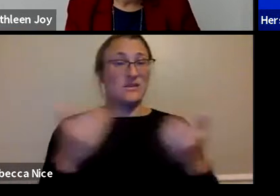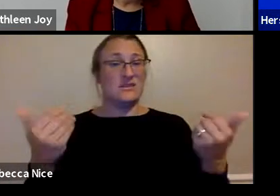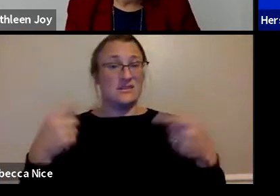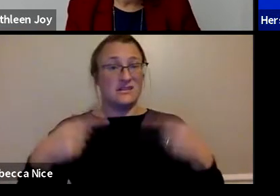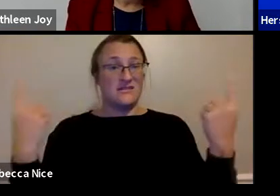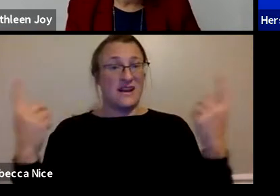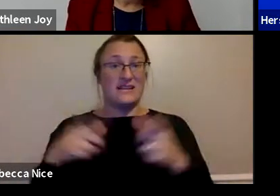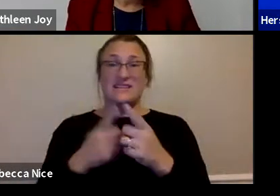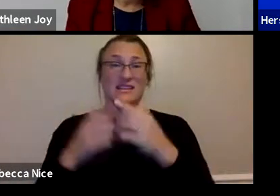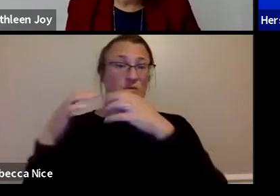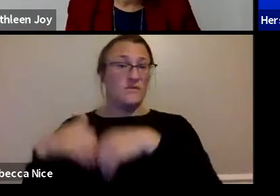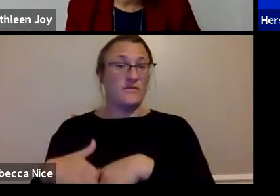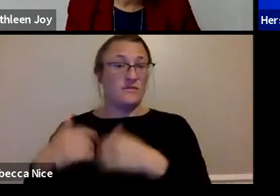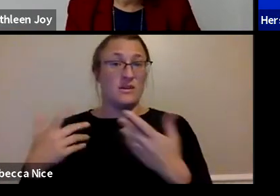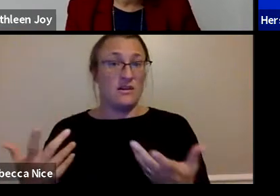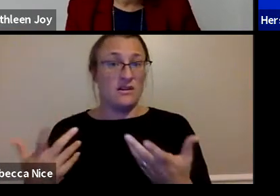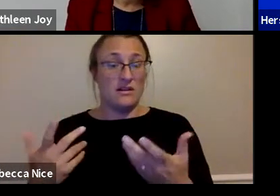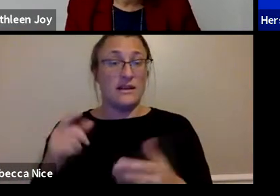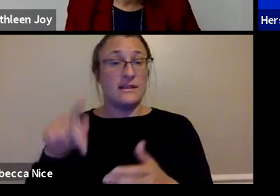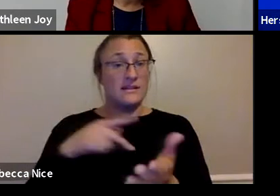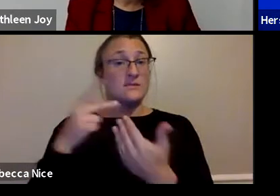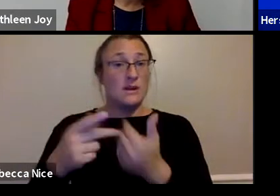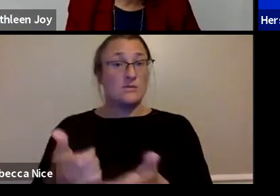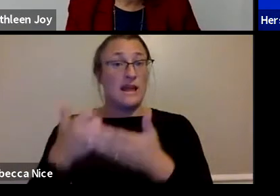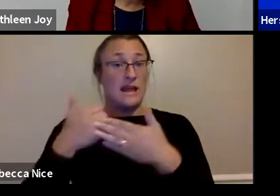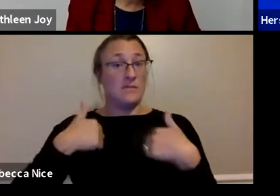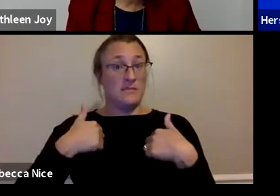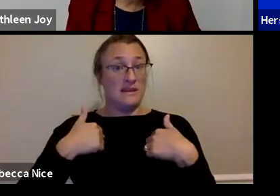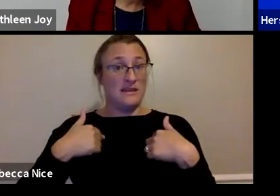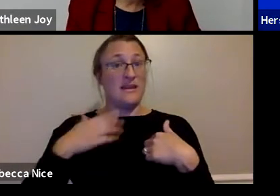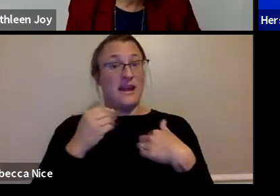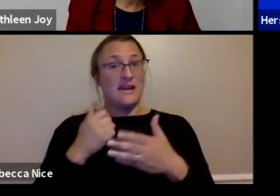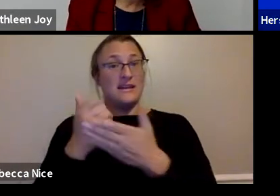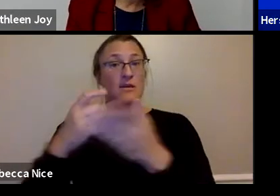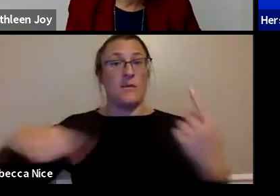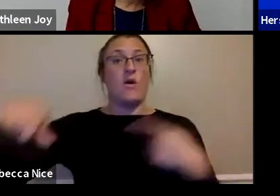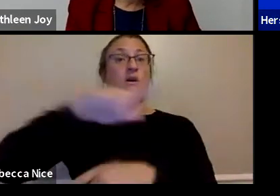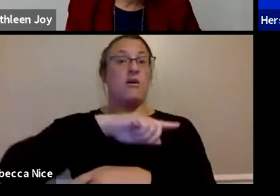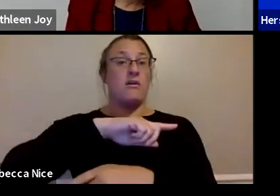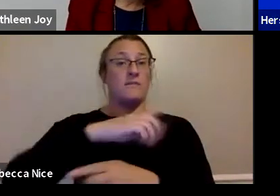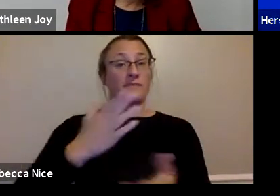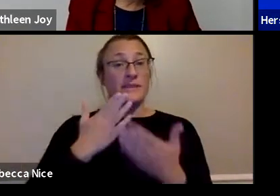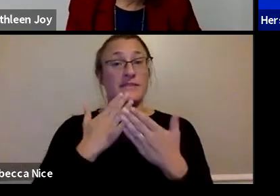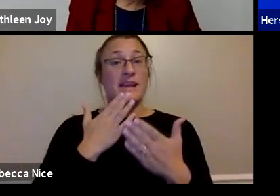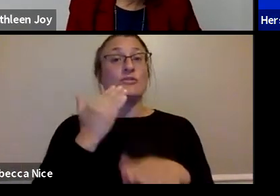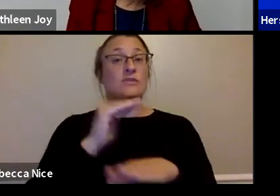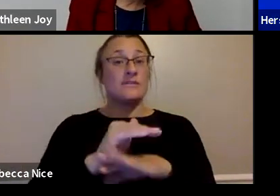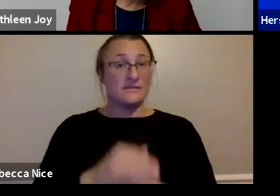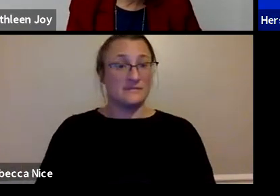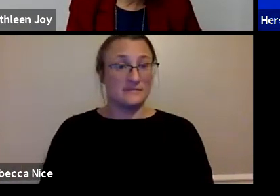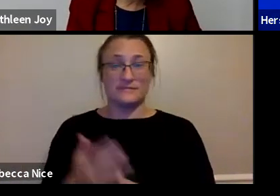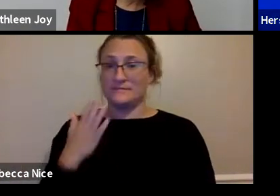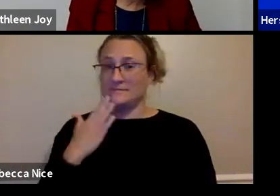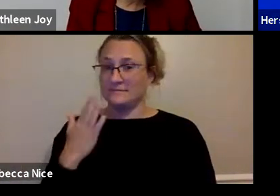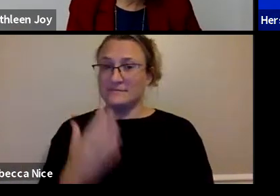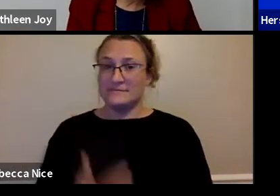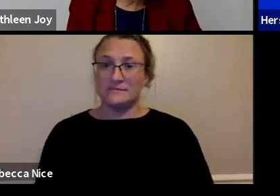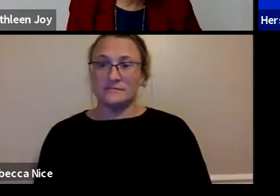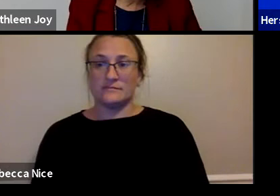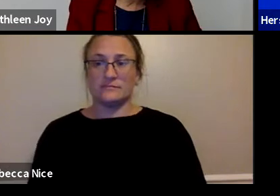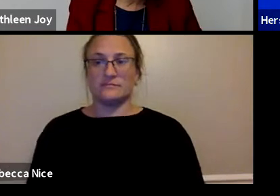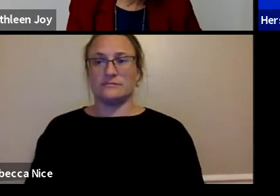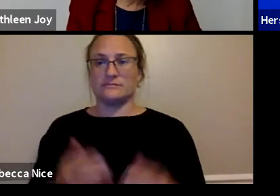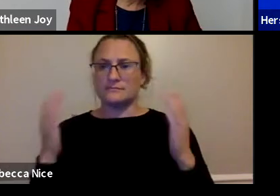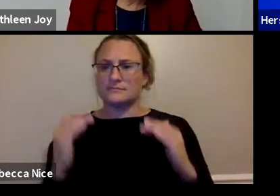that will not just help me, but will help all. Thank you. Have a great evening. Thank you, Corey. Calling out